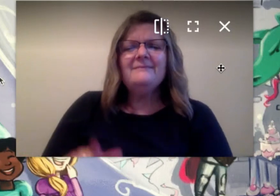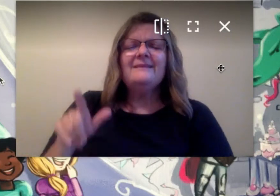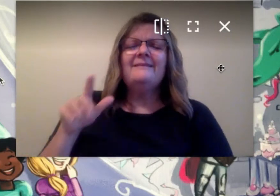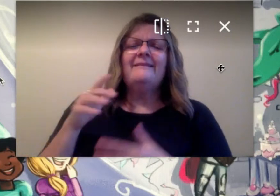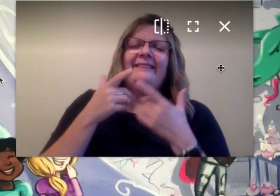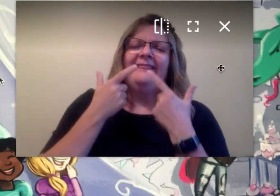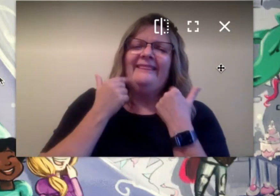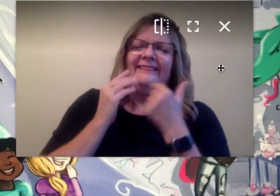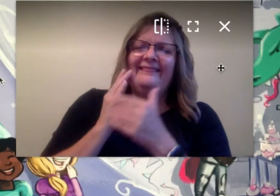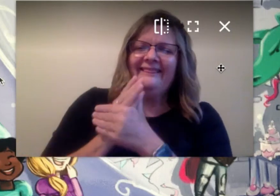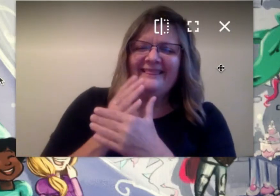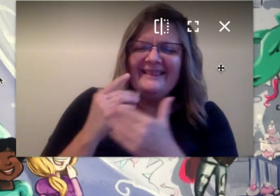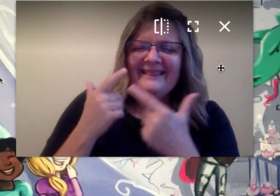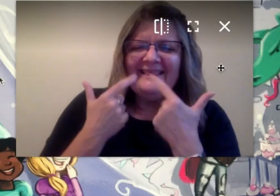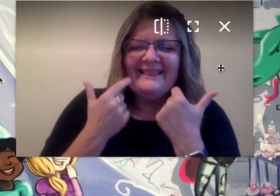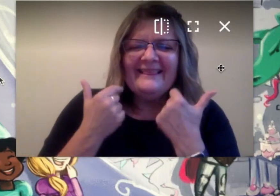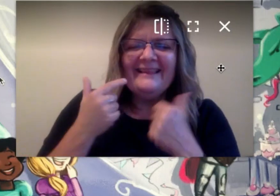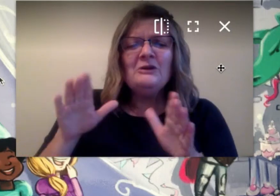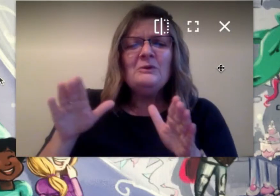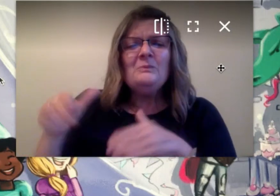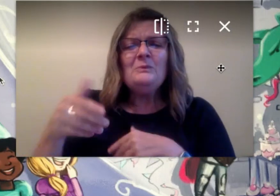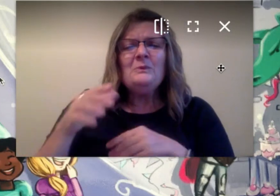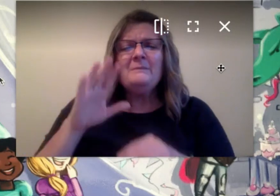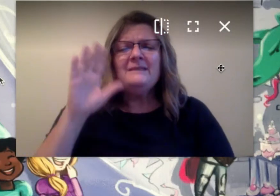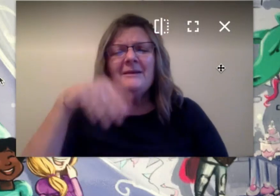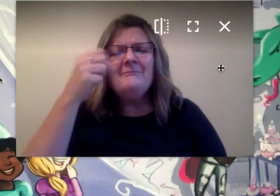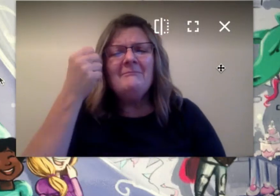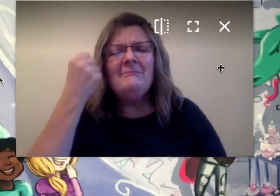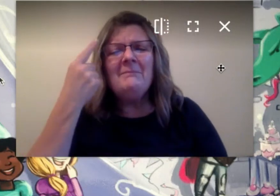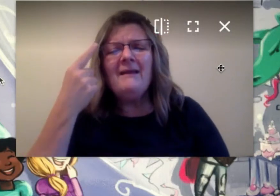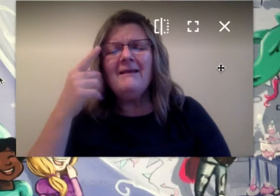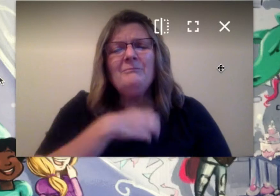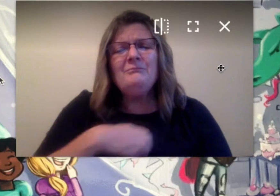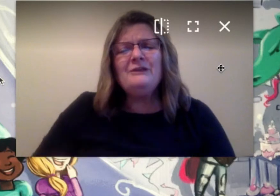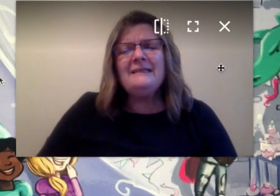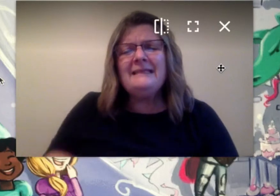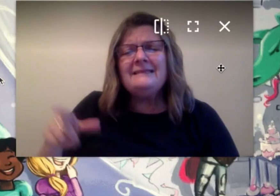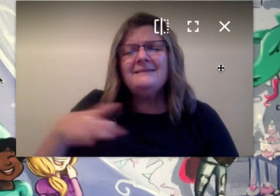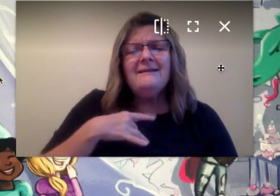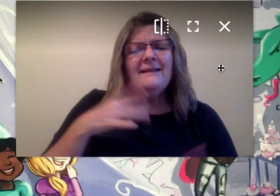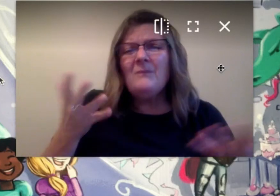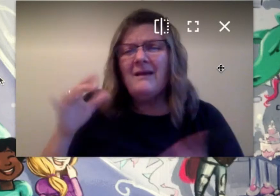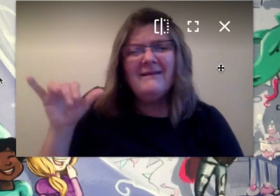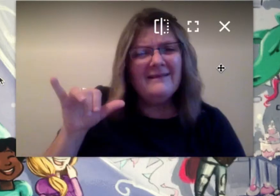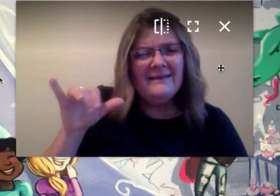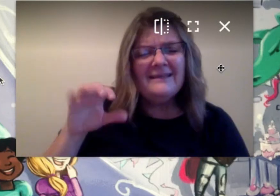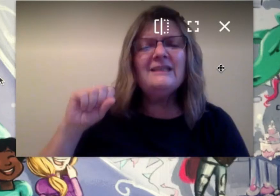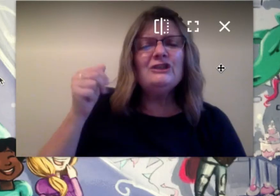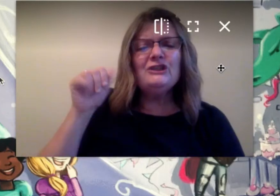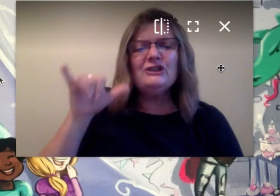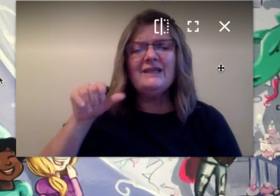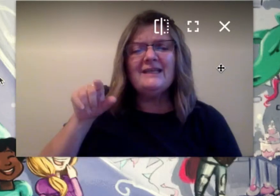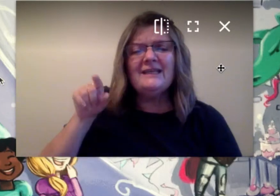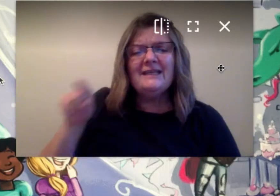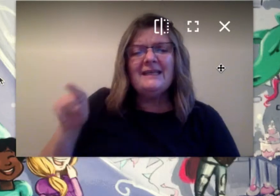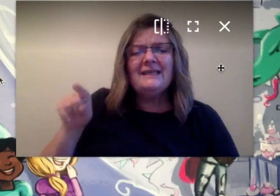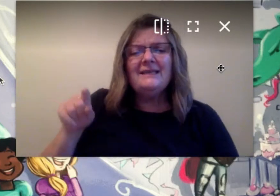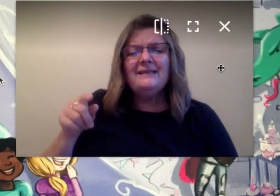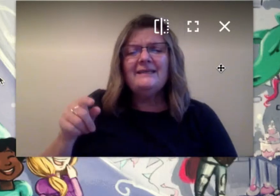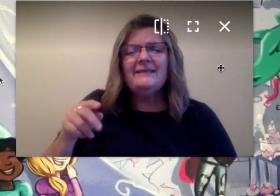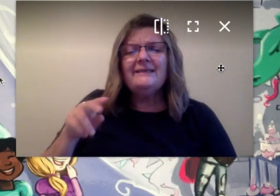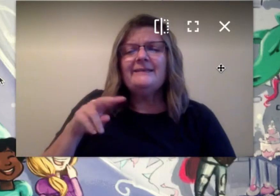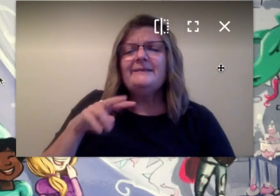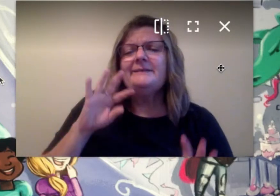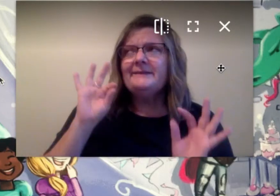Laughter erupted in the room as one friend said, "But that's not very princess-like,